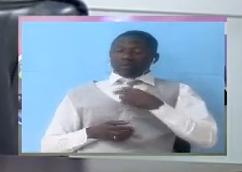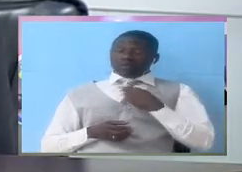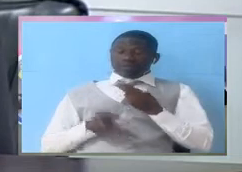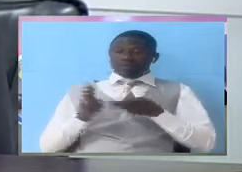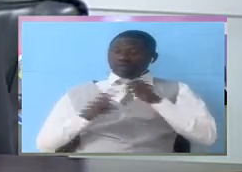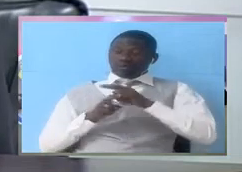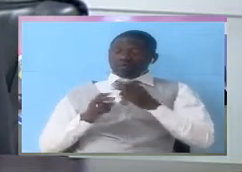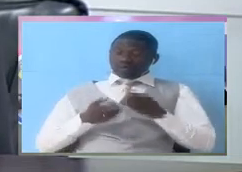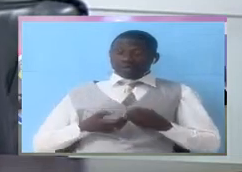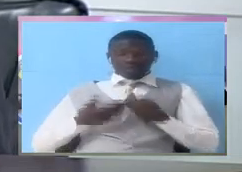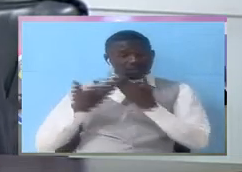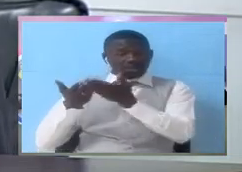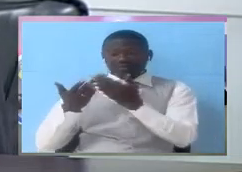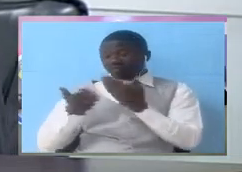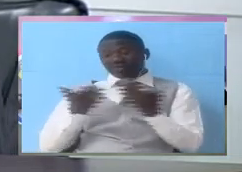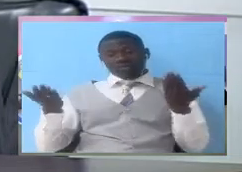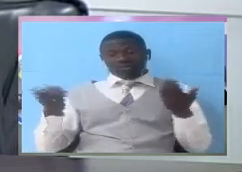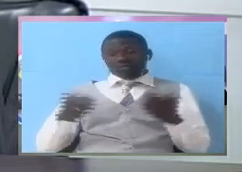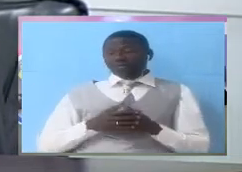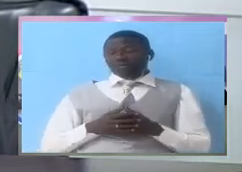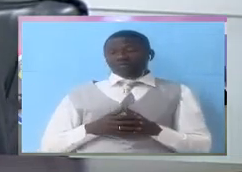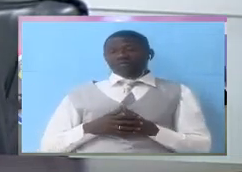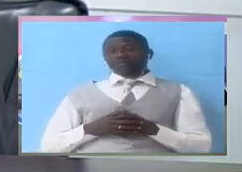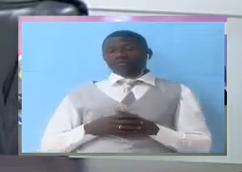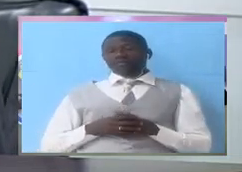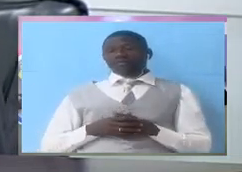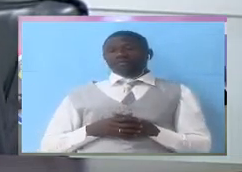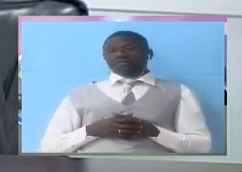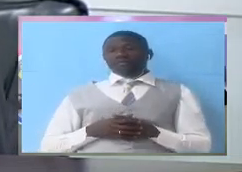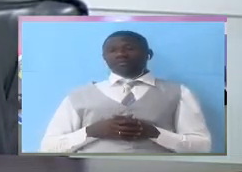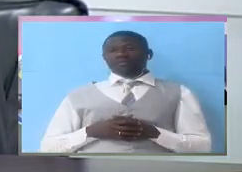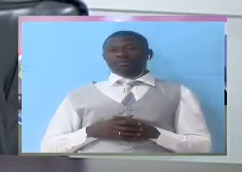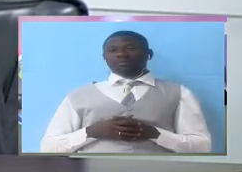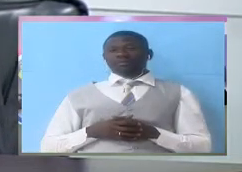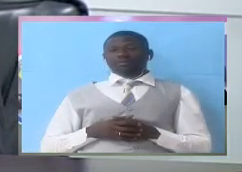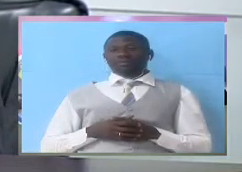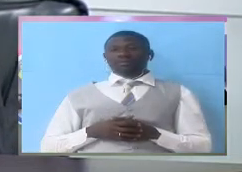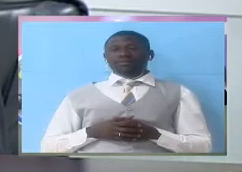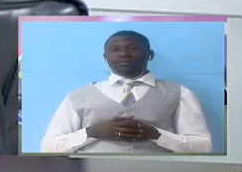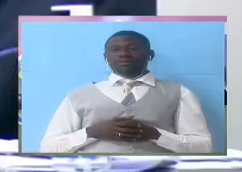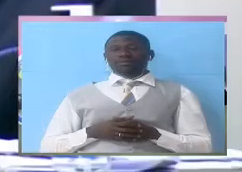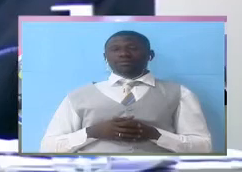submitted them. Lim bugon moy mu agale reportam te jot reportam te agale nako ko.